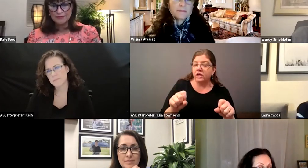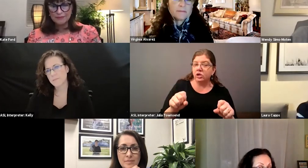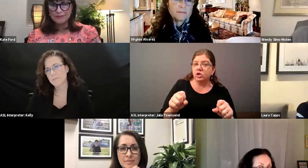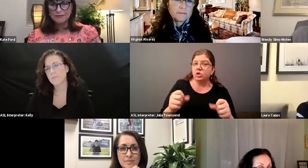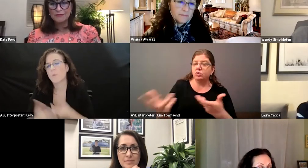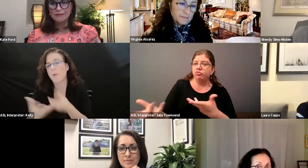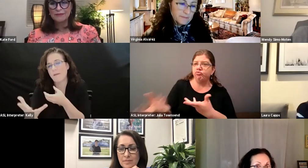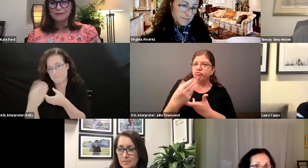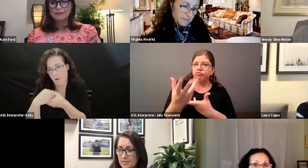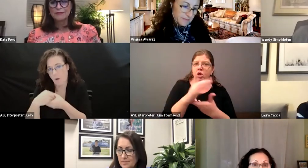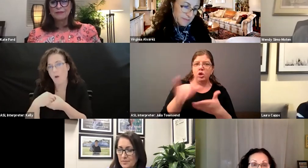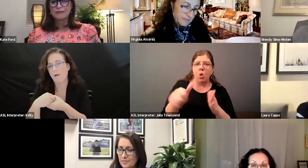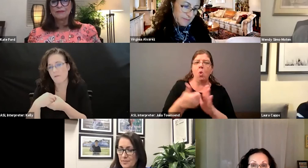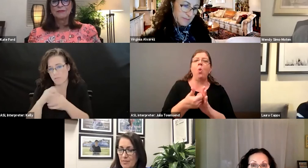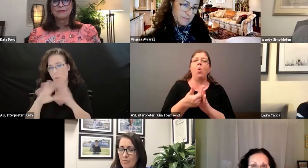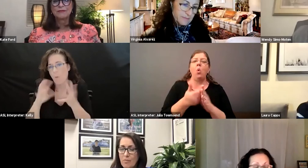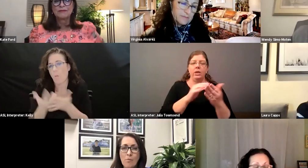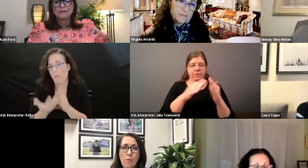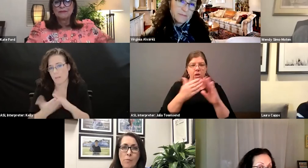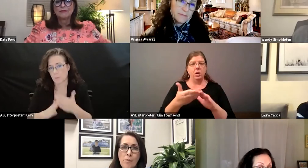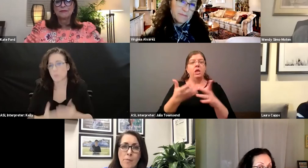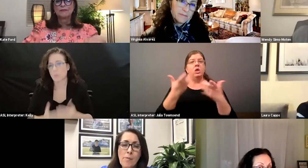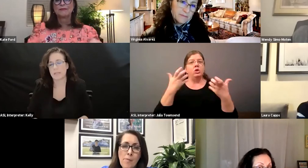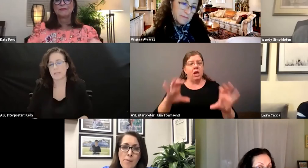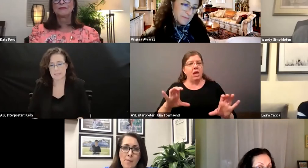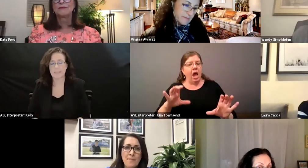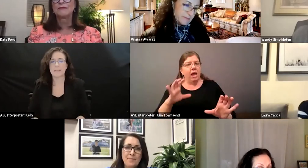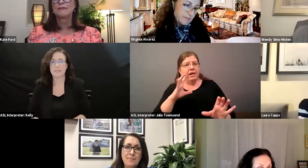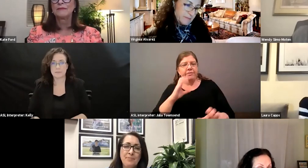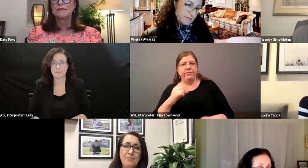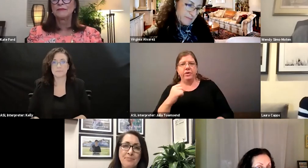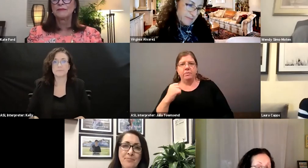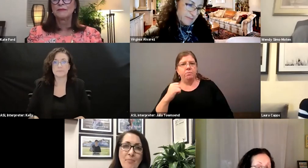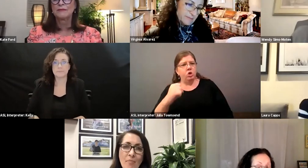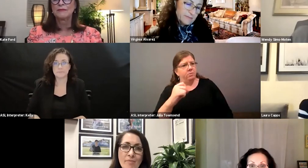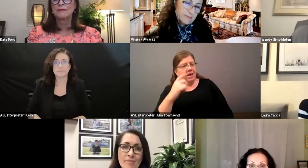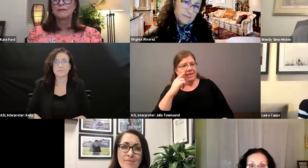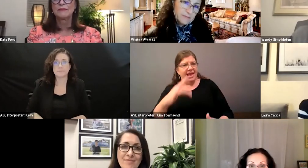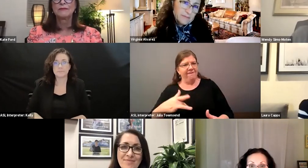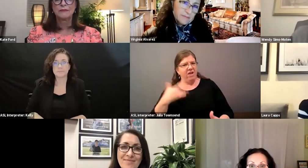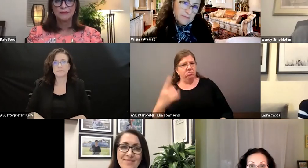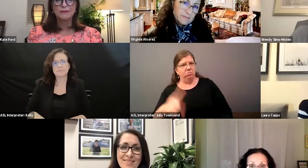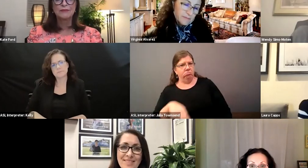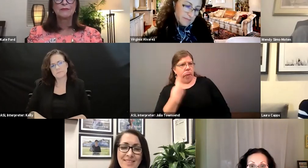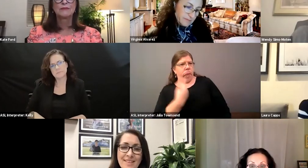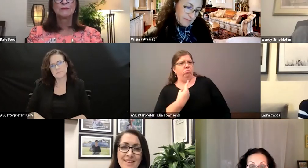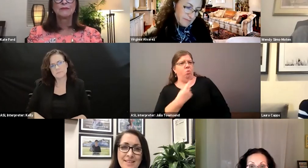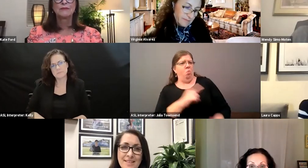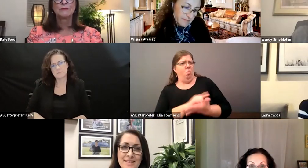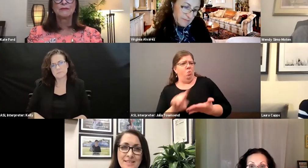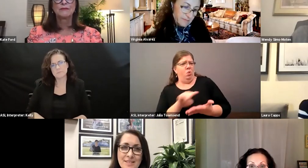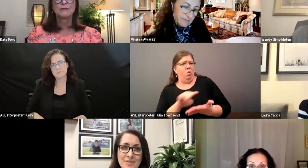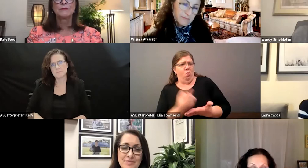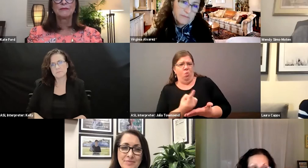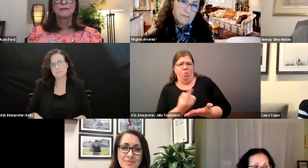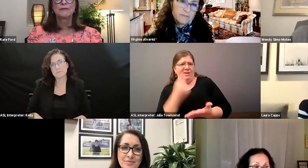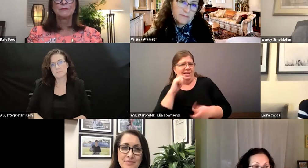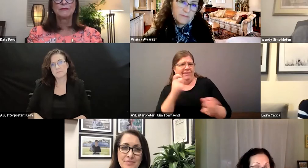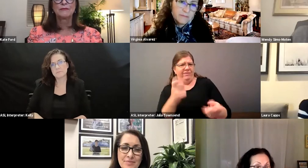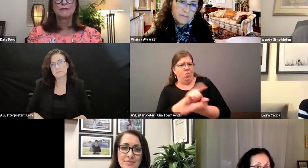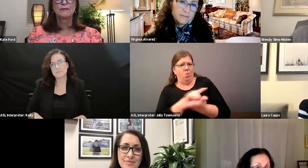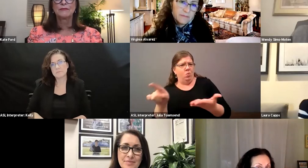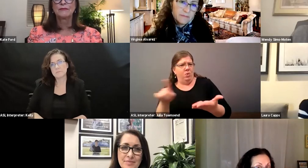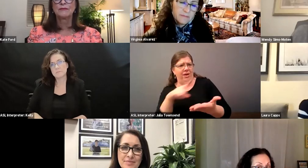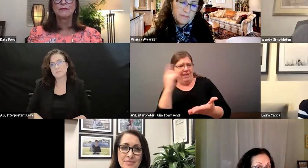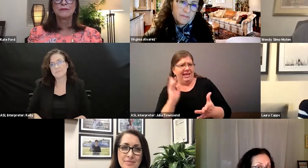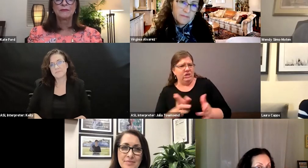there's a really a lot of pushback to just it felt in fact to be directed but they felt defensive offensive um that only giving one week about